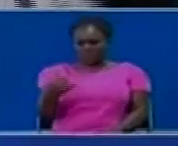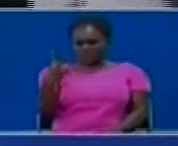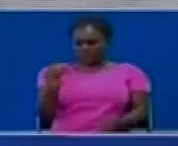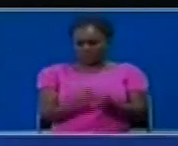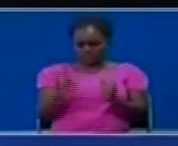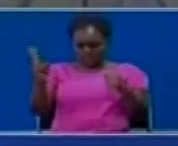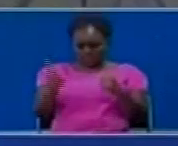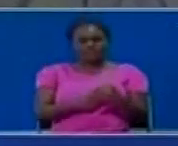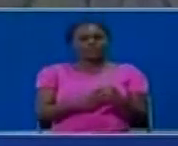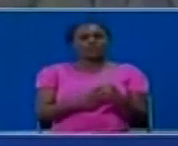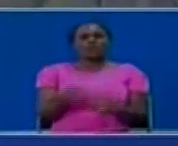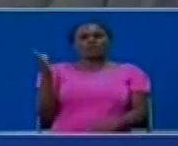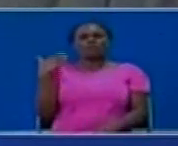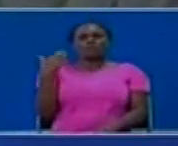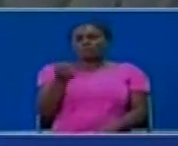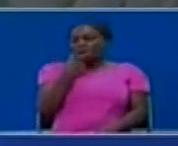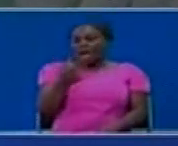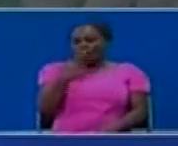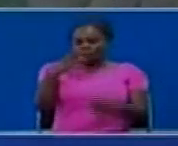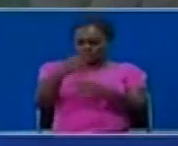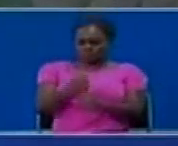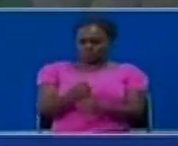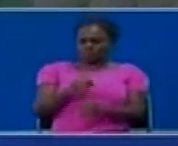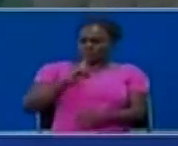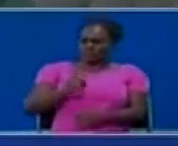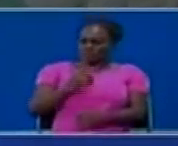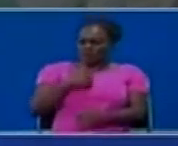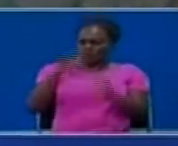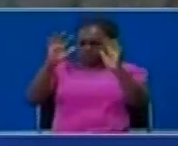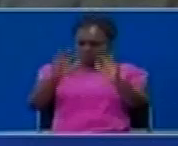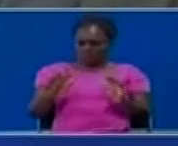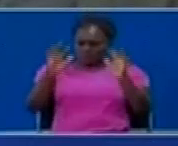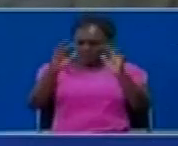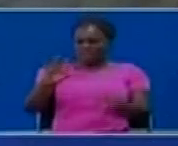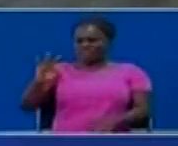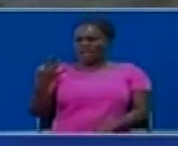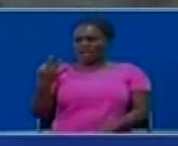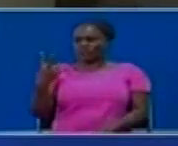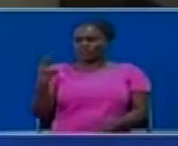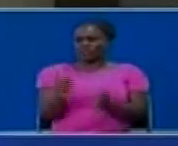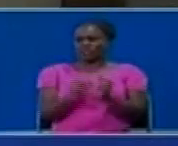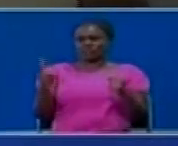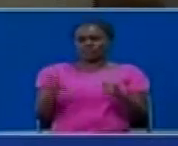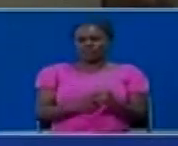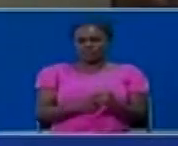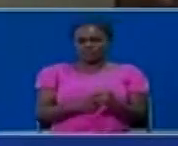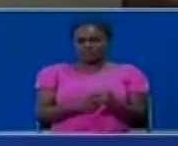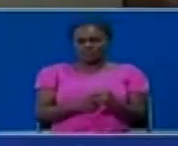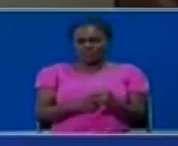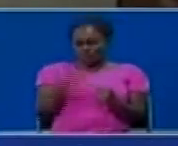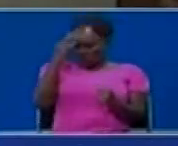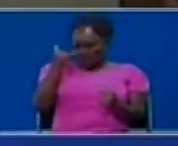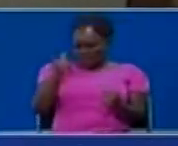anything to go by. The Pharmaceutical Society of Kenya are threatened to have the strike on the 3rd of January 2017. Following the failure